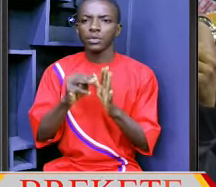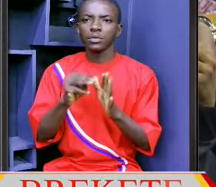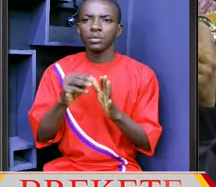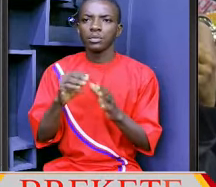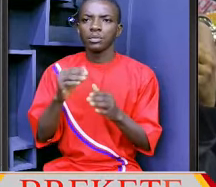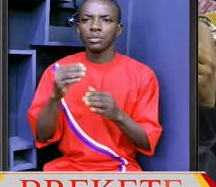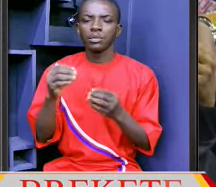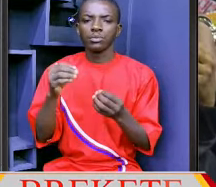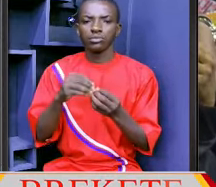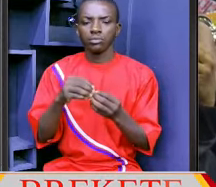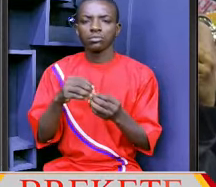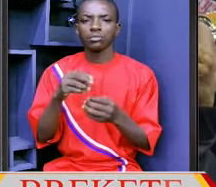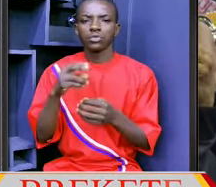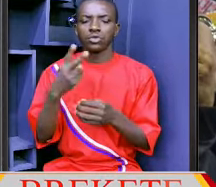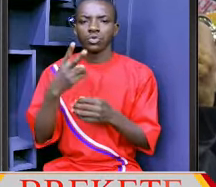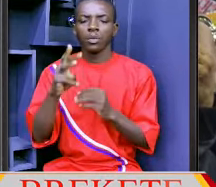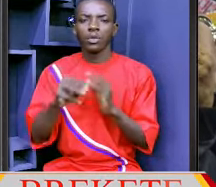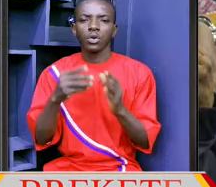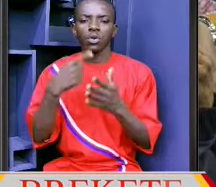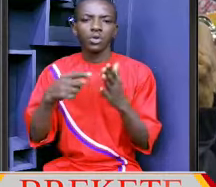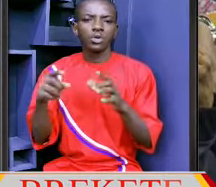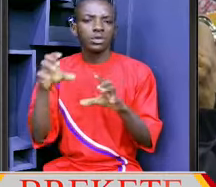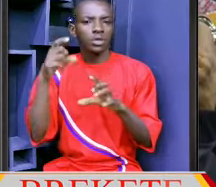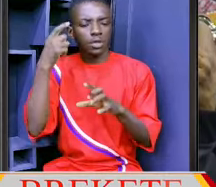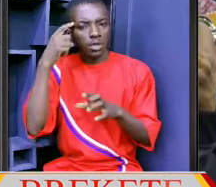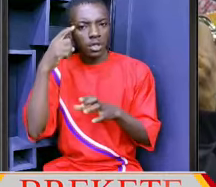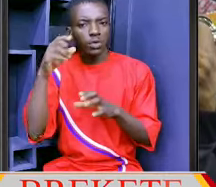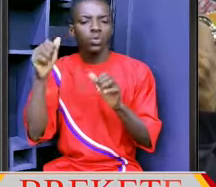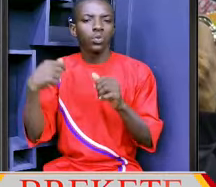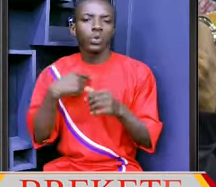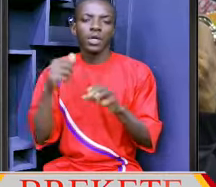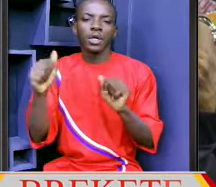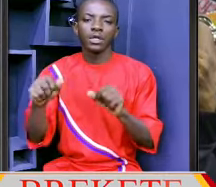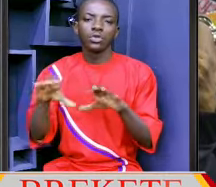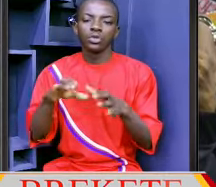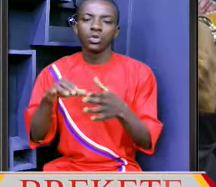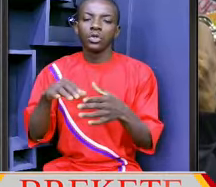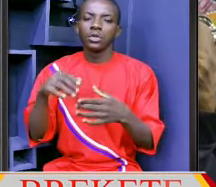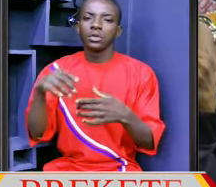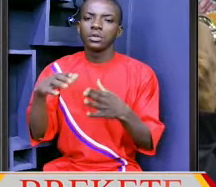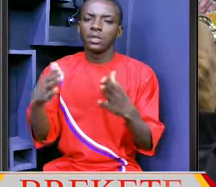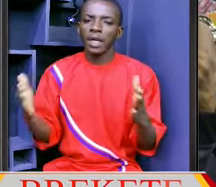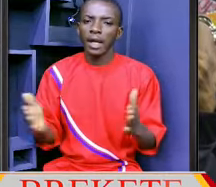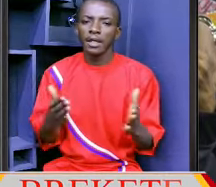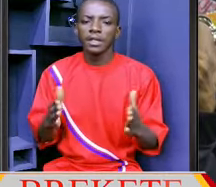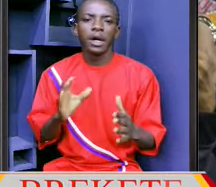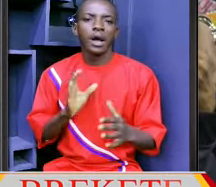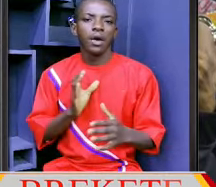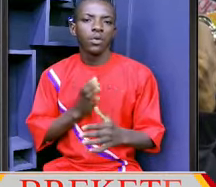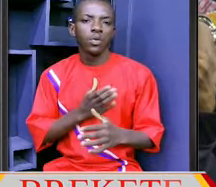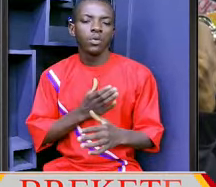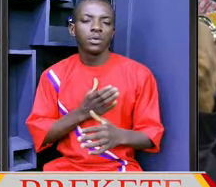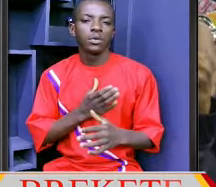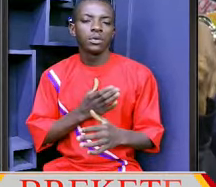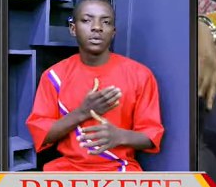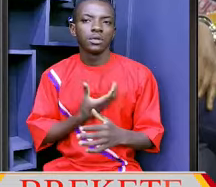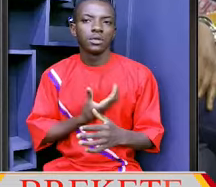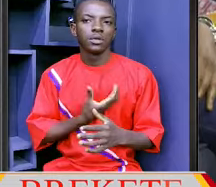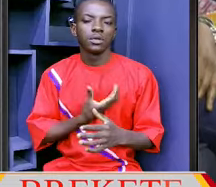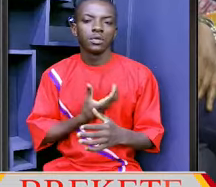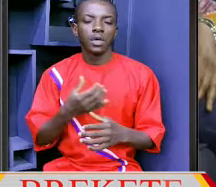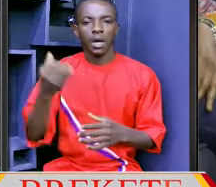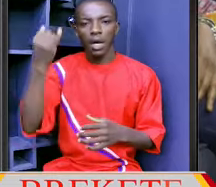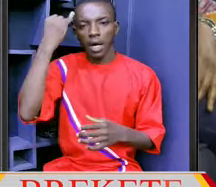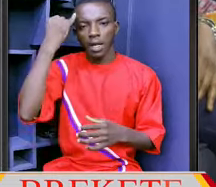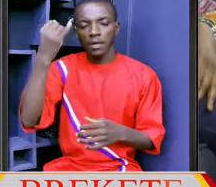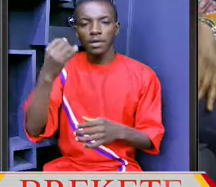maximum 2 minutes. What do you think we can do so we can gather our suggestions